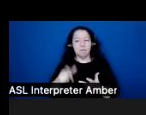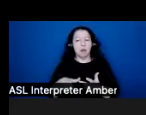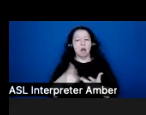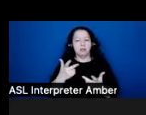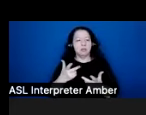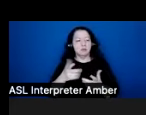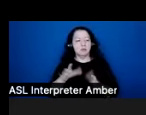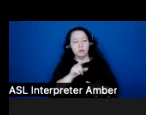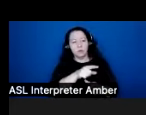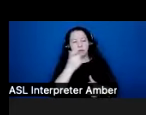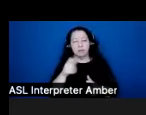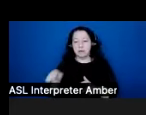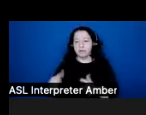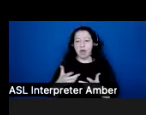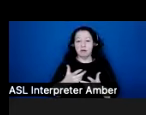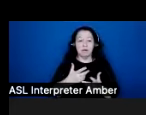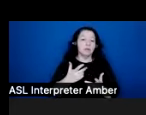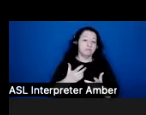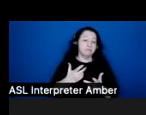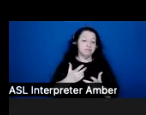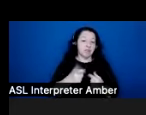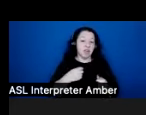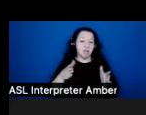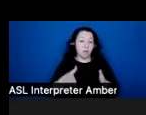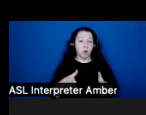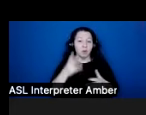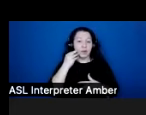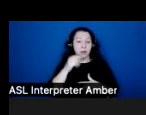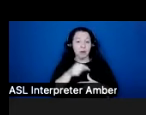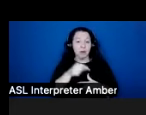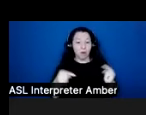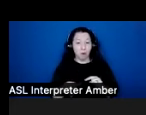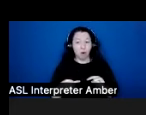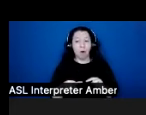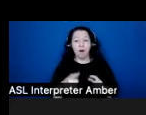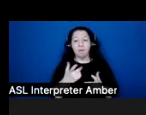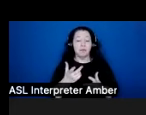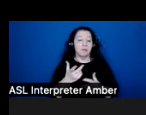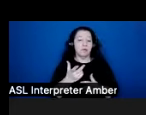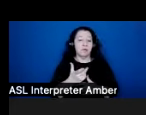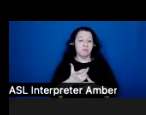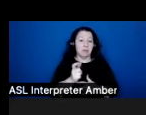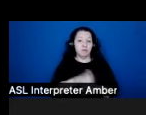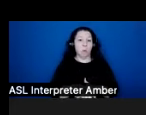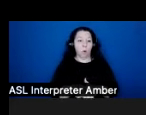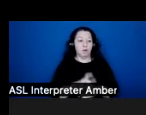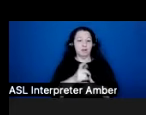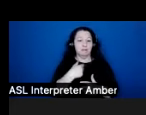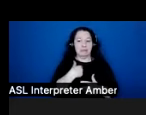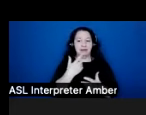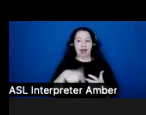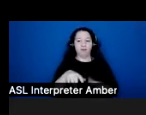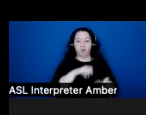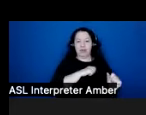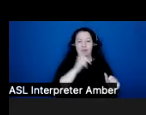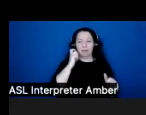person who's experiencing the harm having to make the decision to leave. So in terms of,